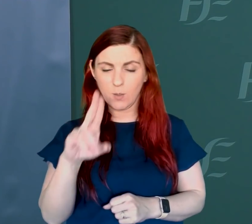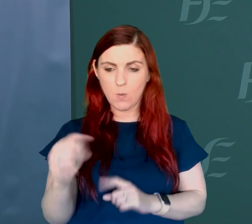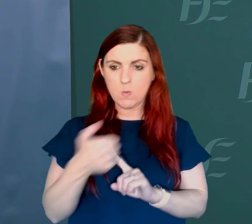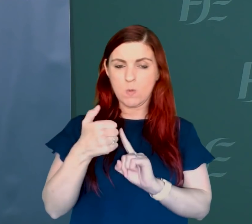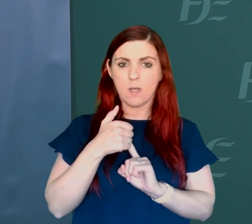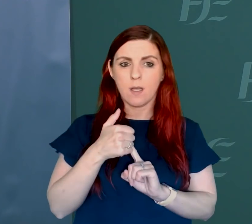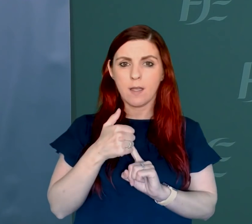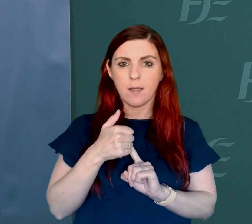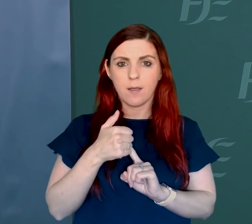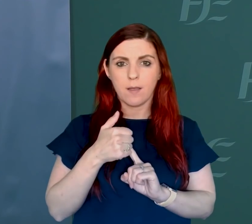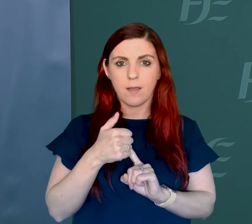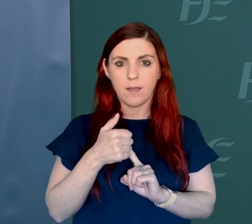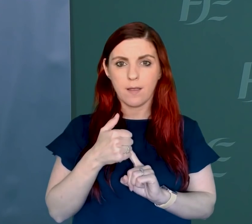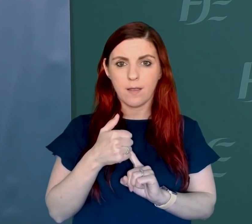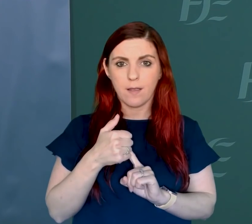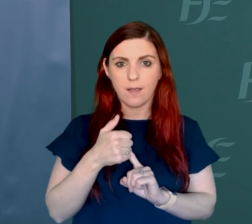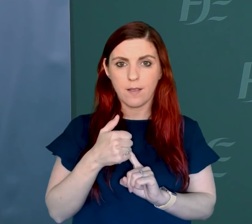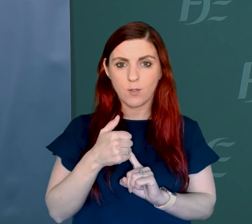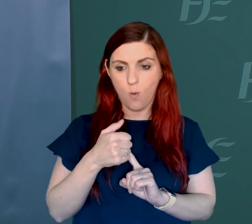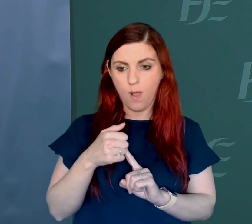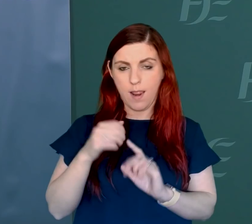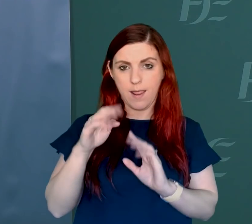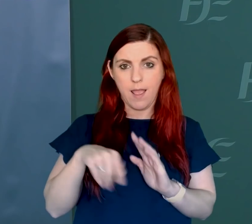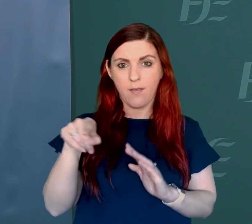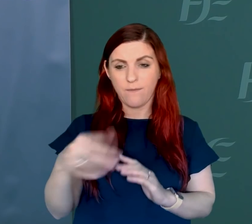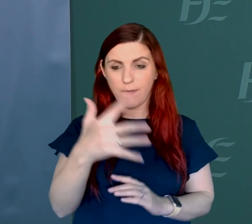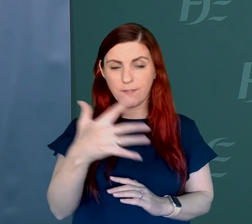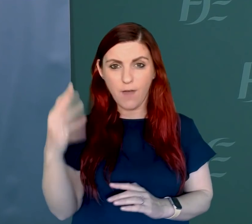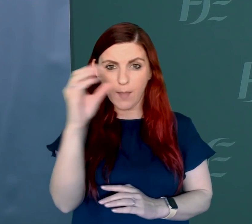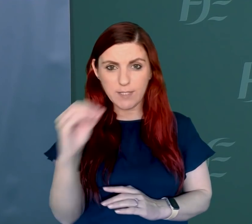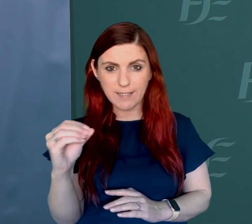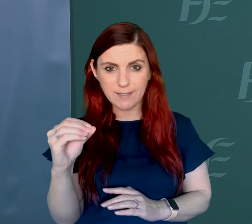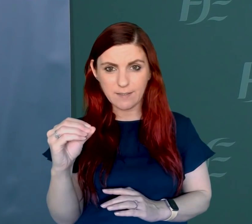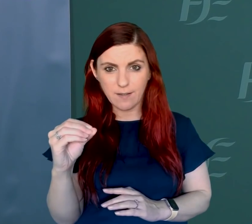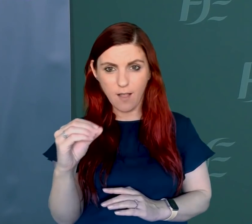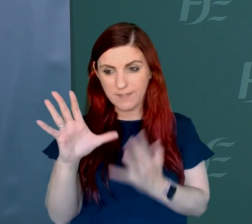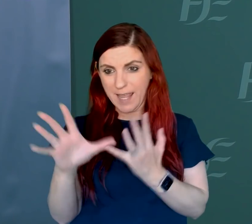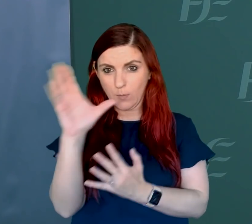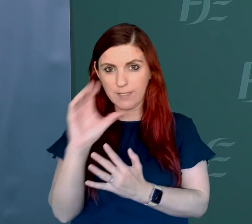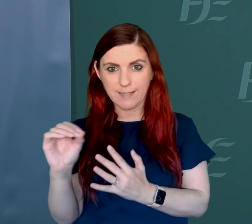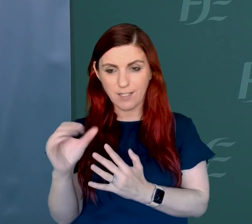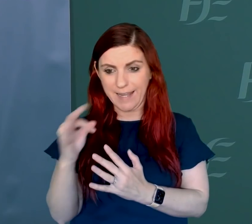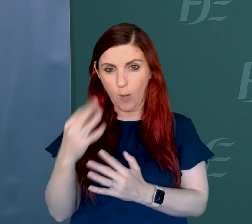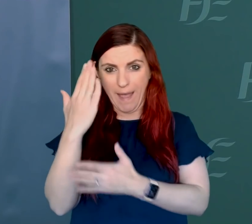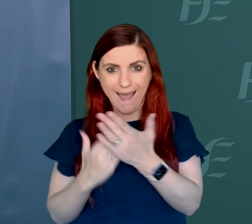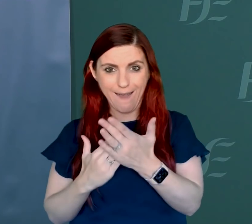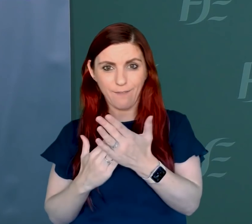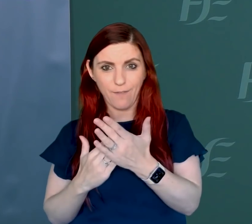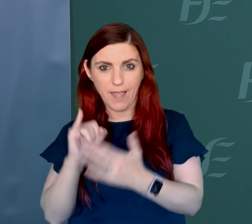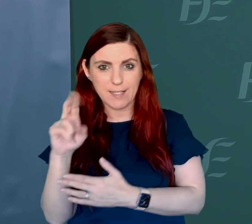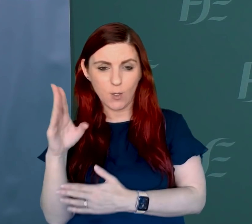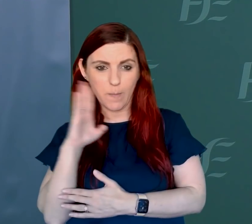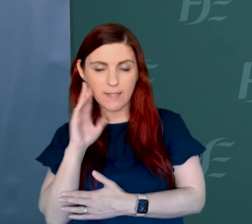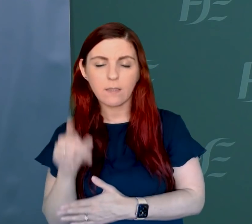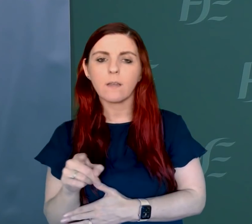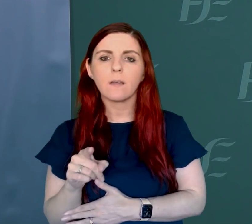patients from less than 10% of the eligible population, taking up 55% of our COVID ICU beds. In fact,